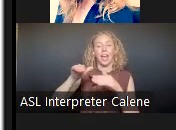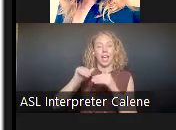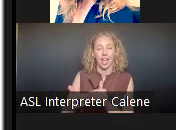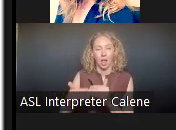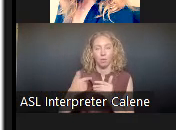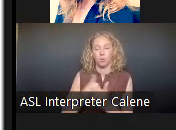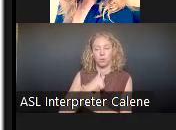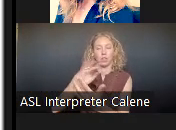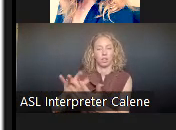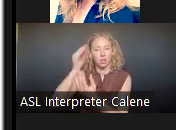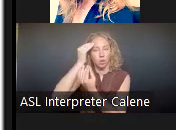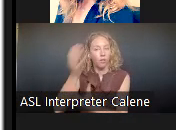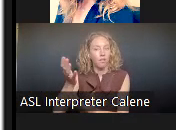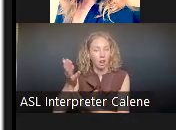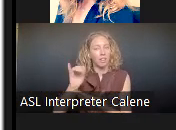notification.